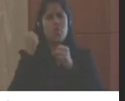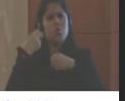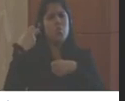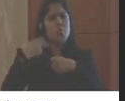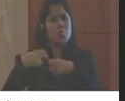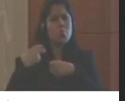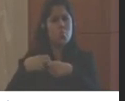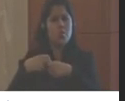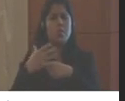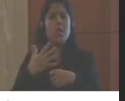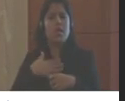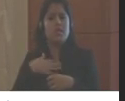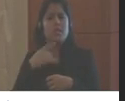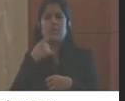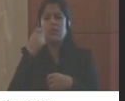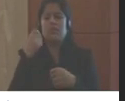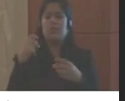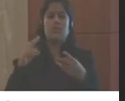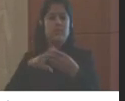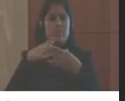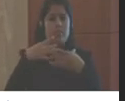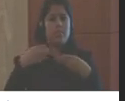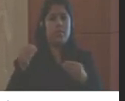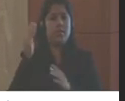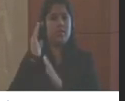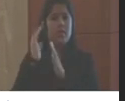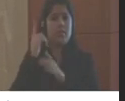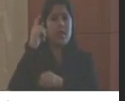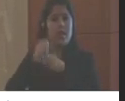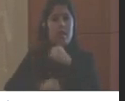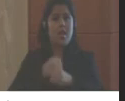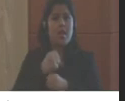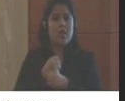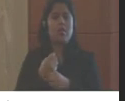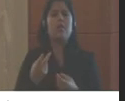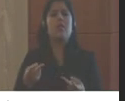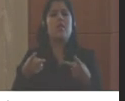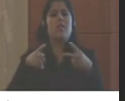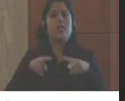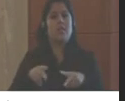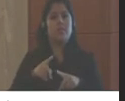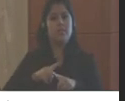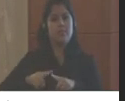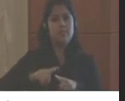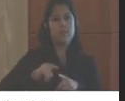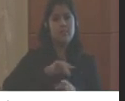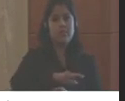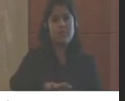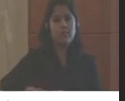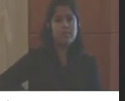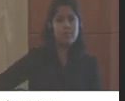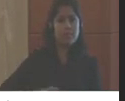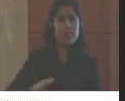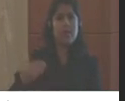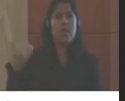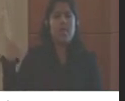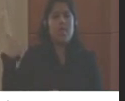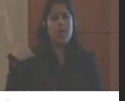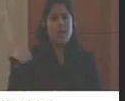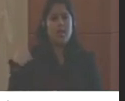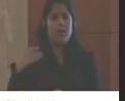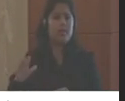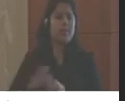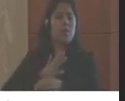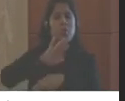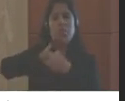depth. This shows us that seasons are no longer well defined, but that hydrometeorological risks